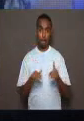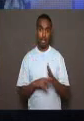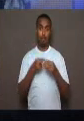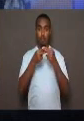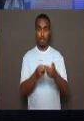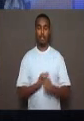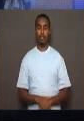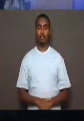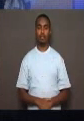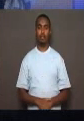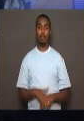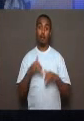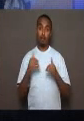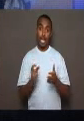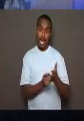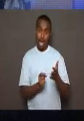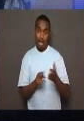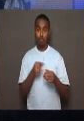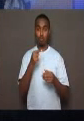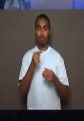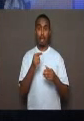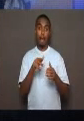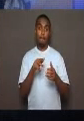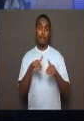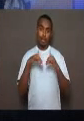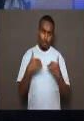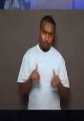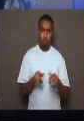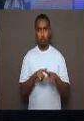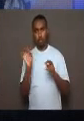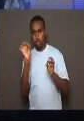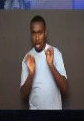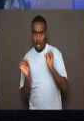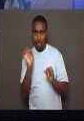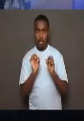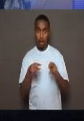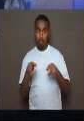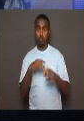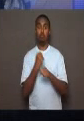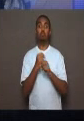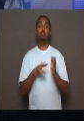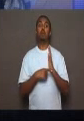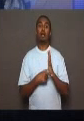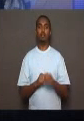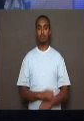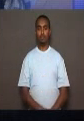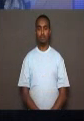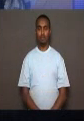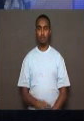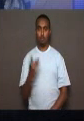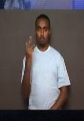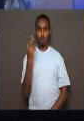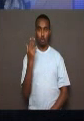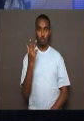A playwright is someone who writes plays for theatrical performances. Both